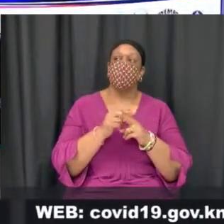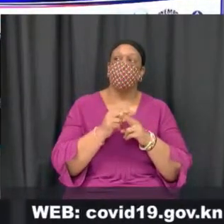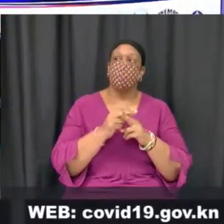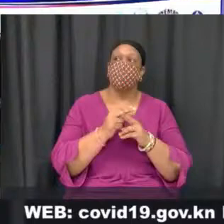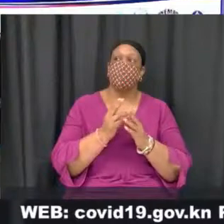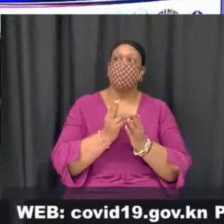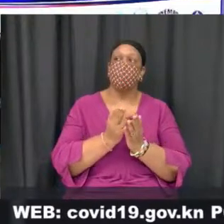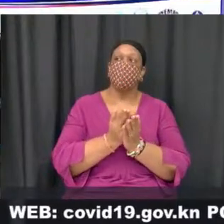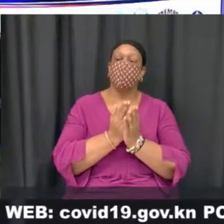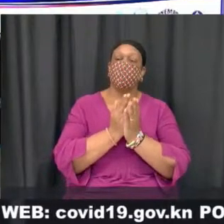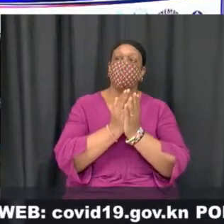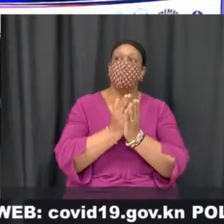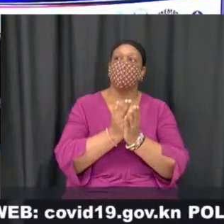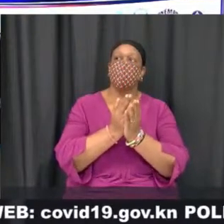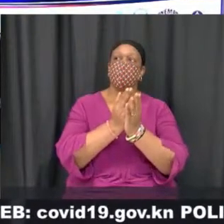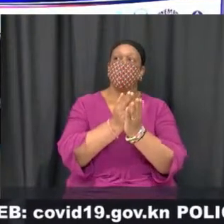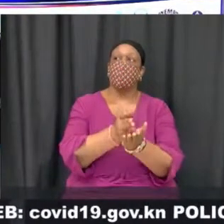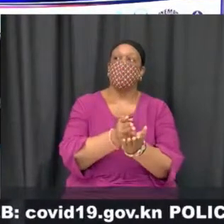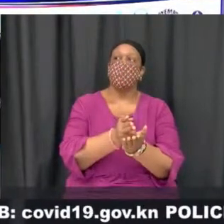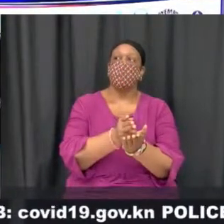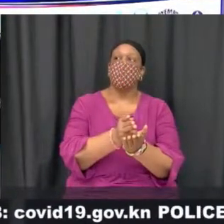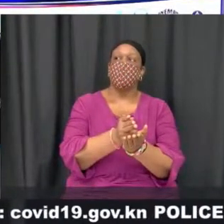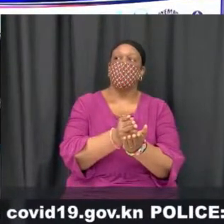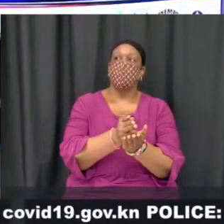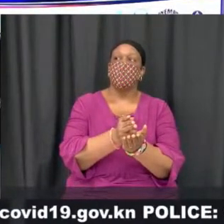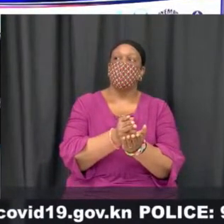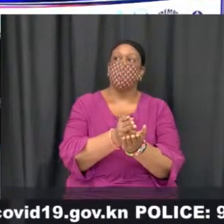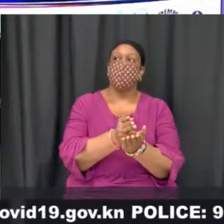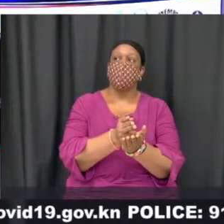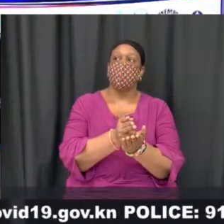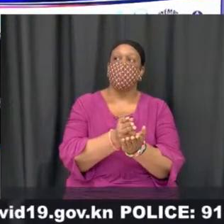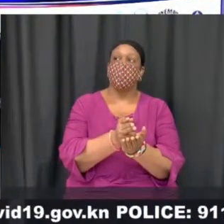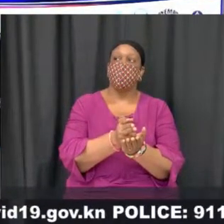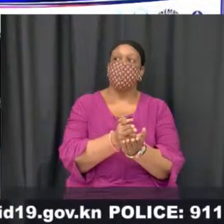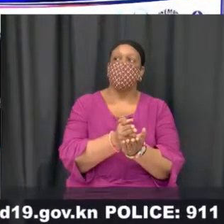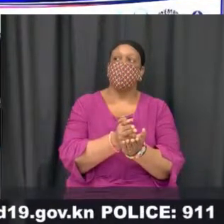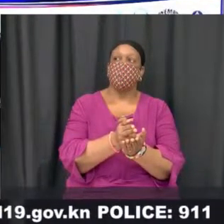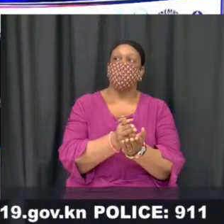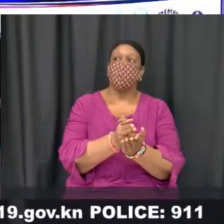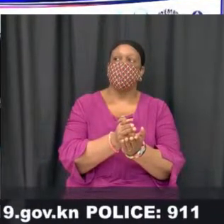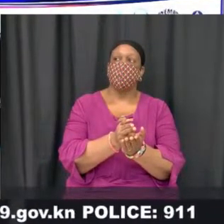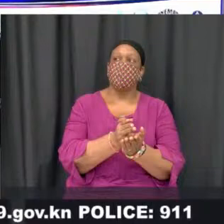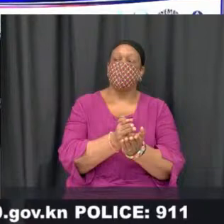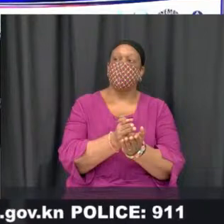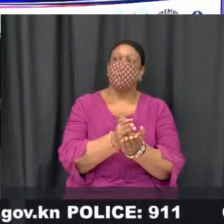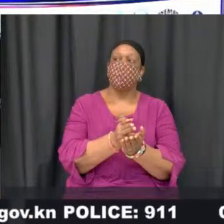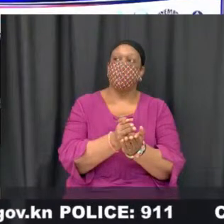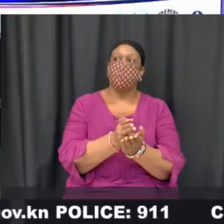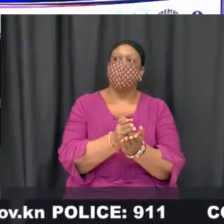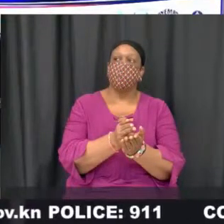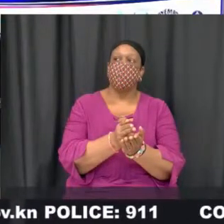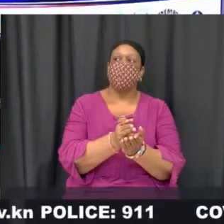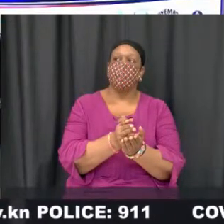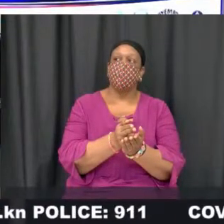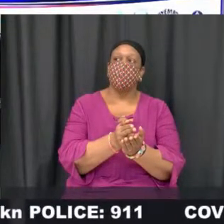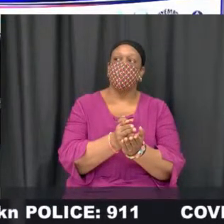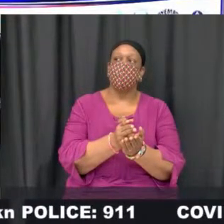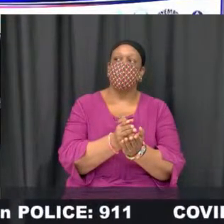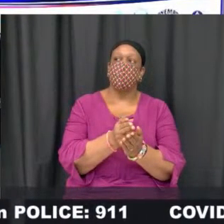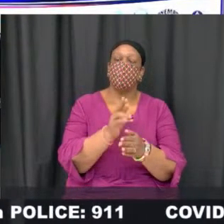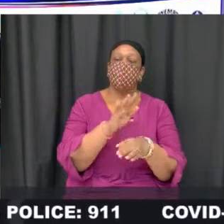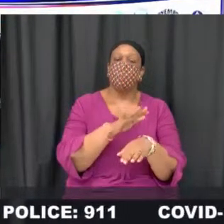to make a port of call and tender in the South Friars Bay area on the 22nd of